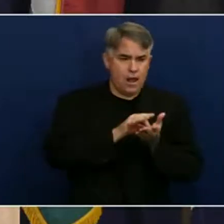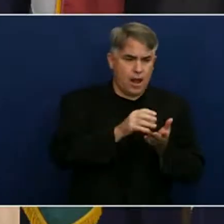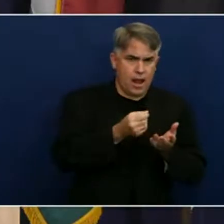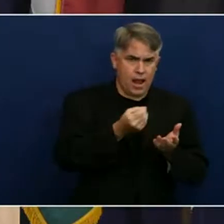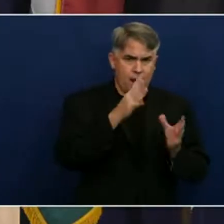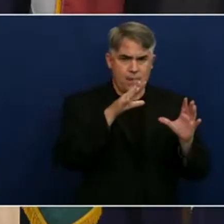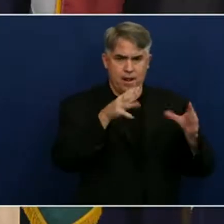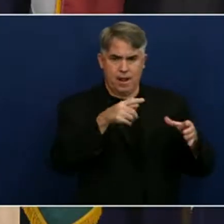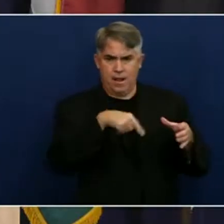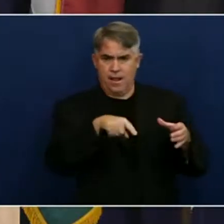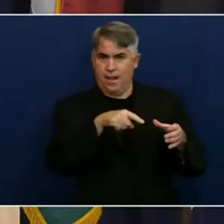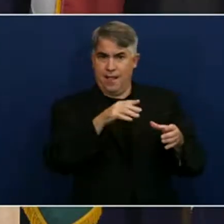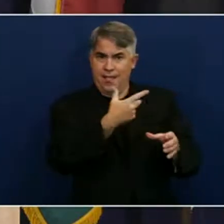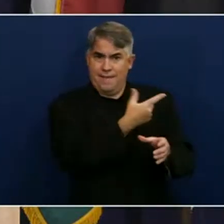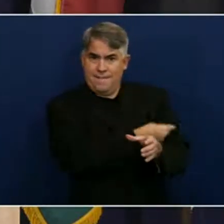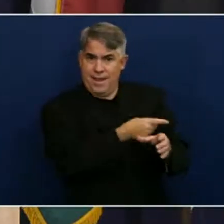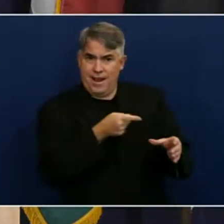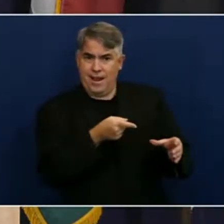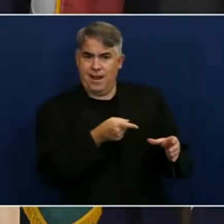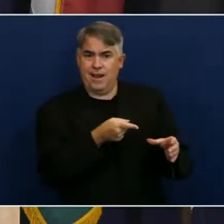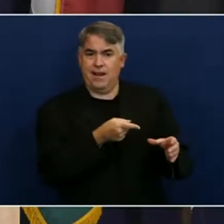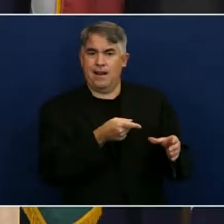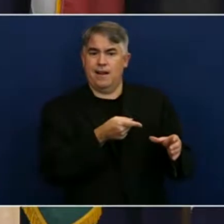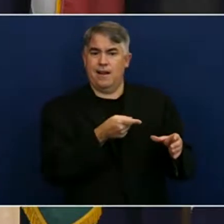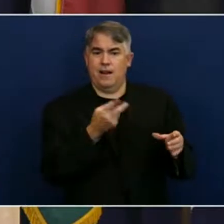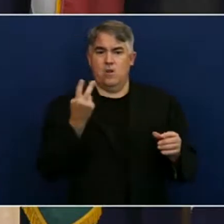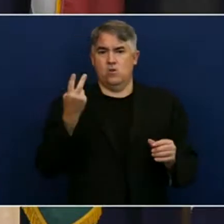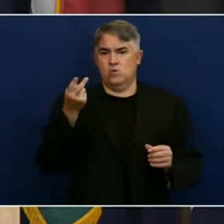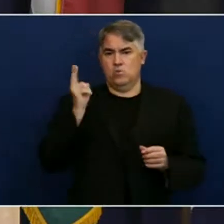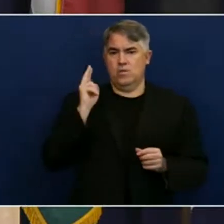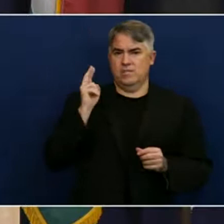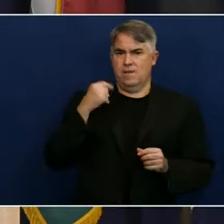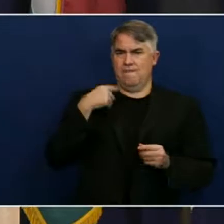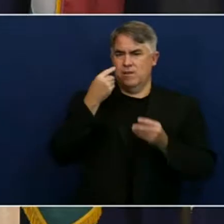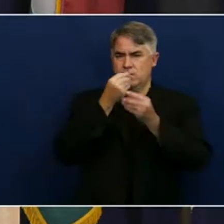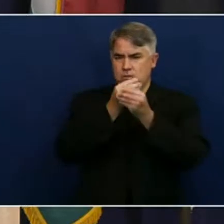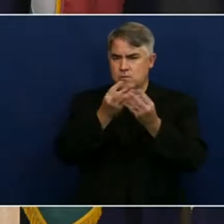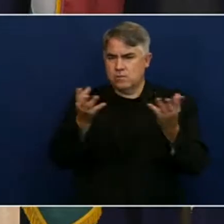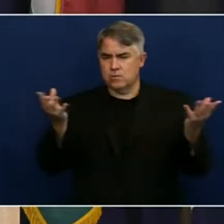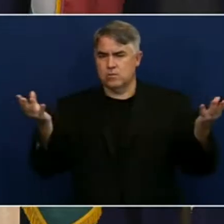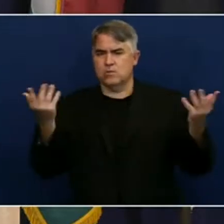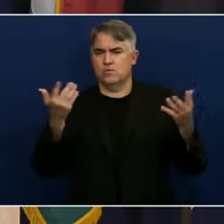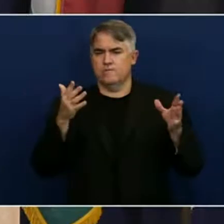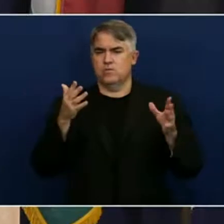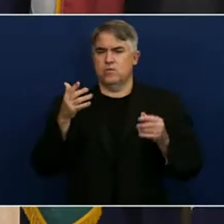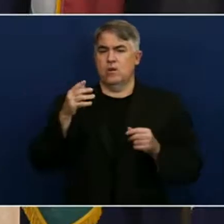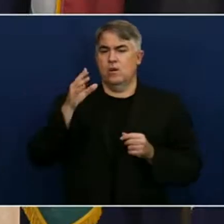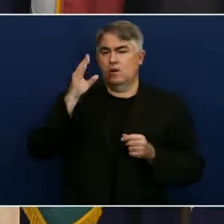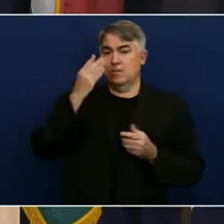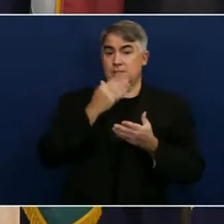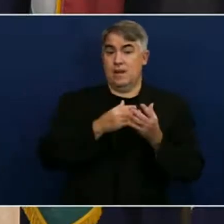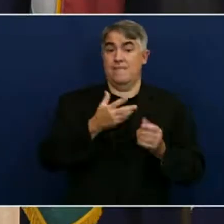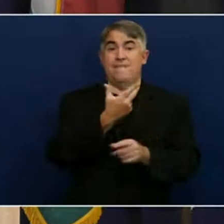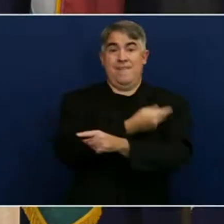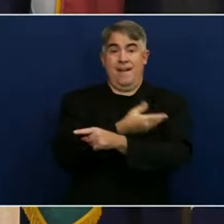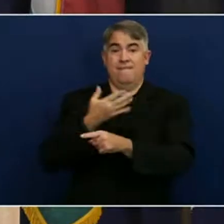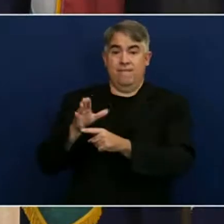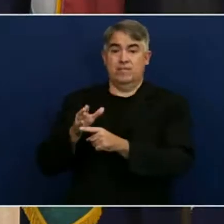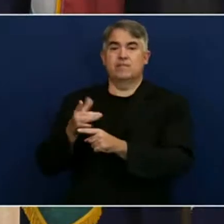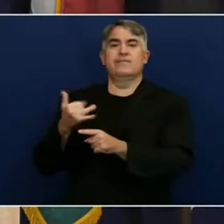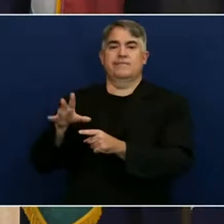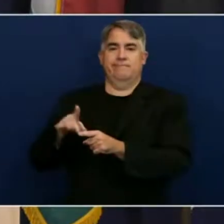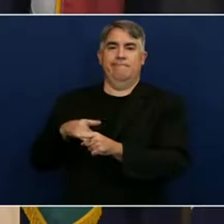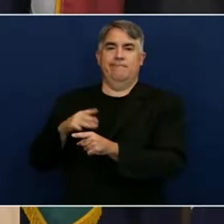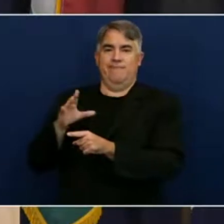or not. So I reported about 2 weeks ago that we've had some post-vaccination infections, so you can assume that we're looking at